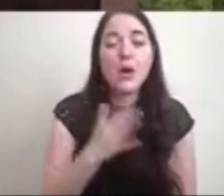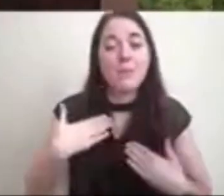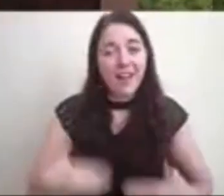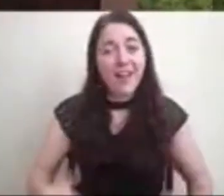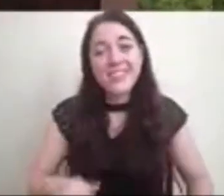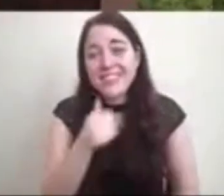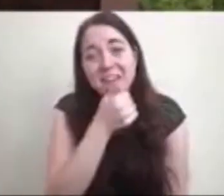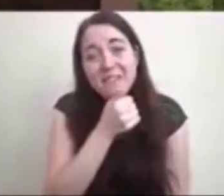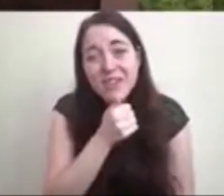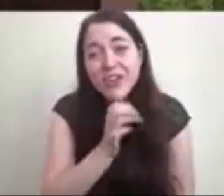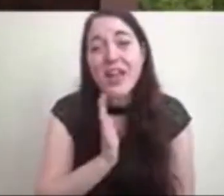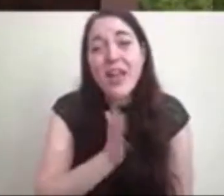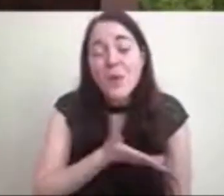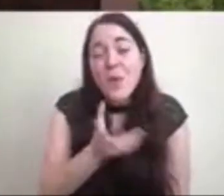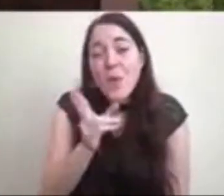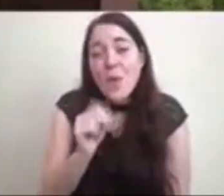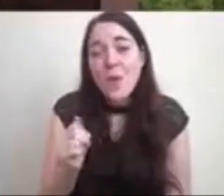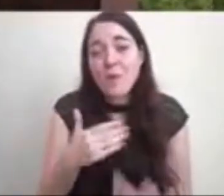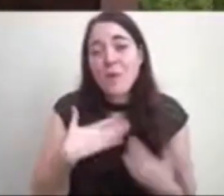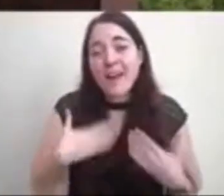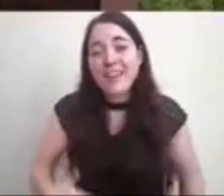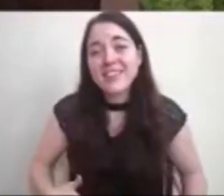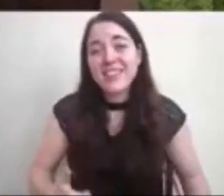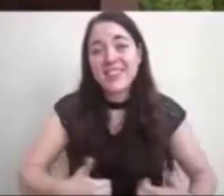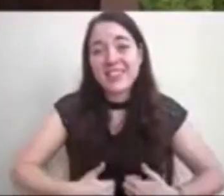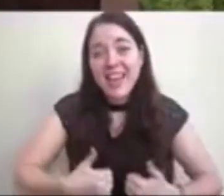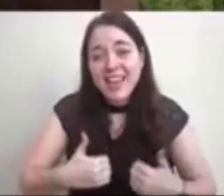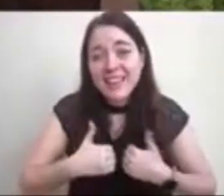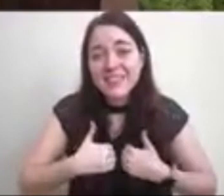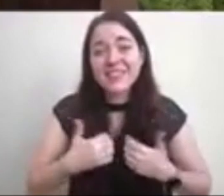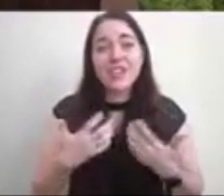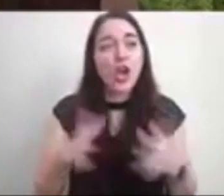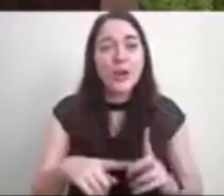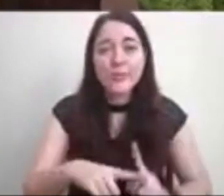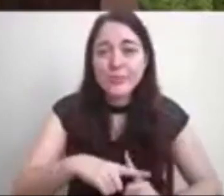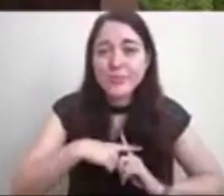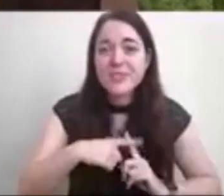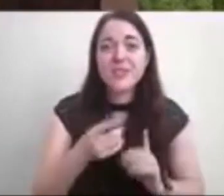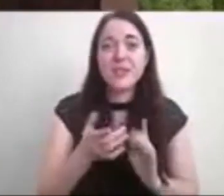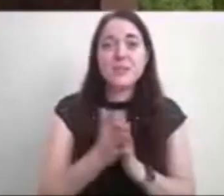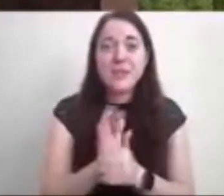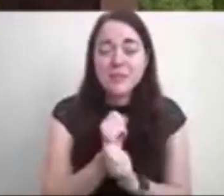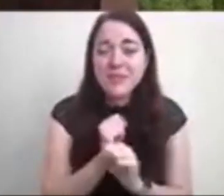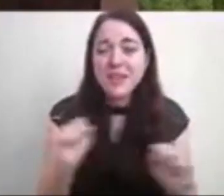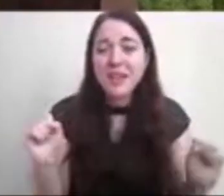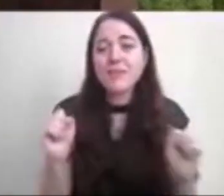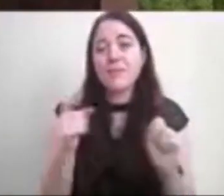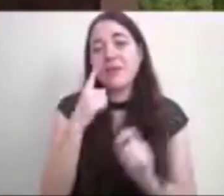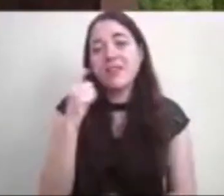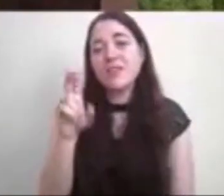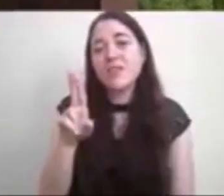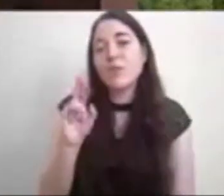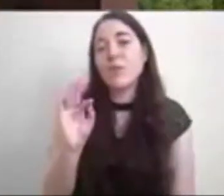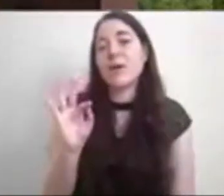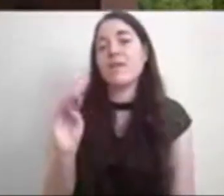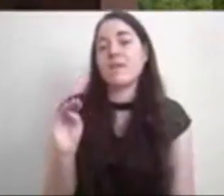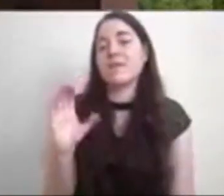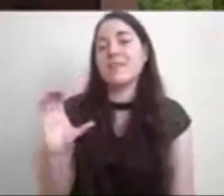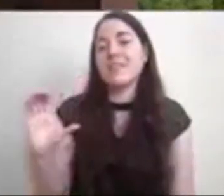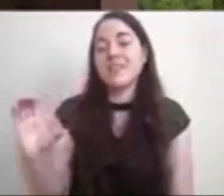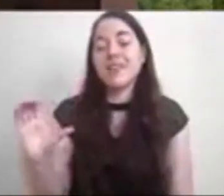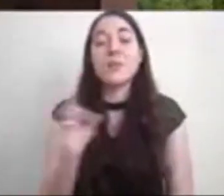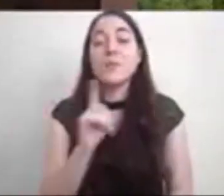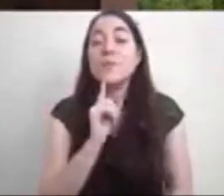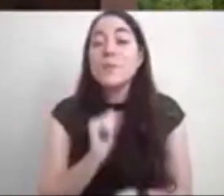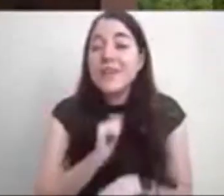own bodies and lives have been saved and made more safe by UFMCC. And real